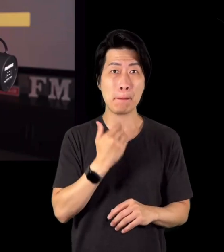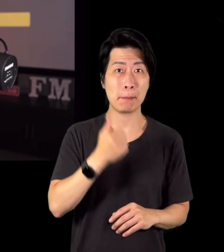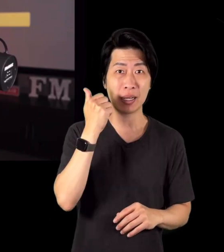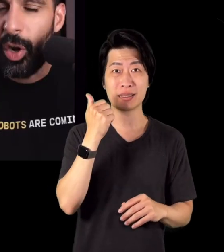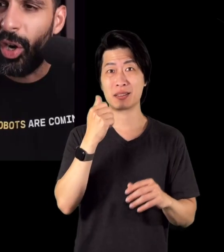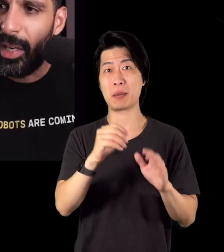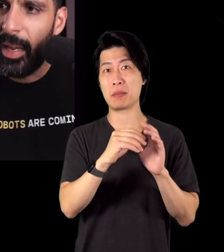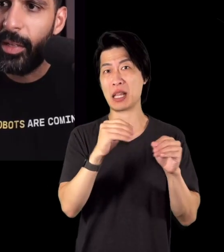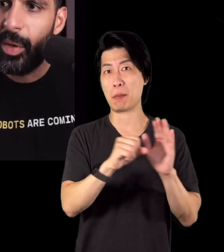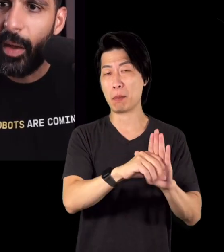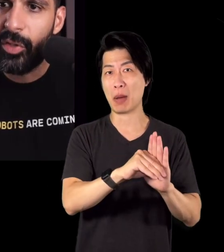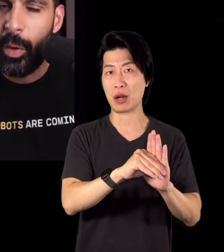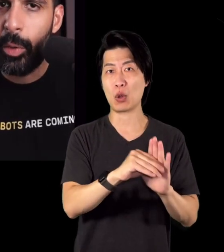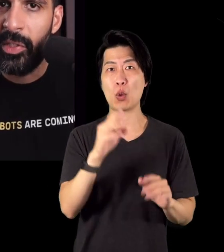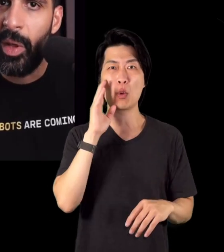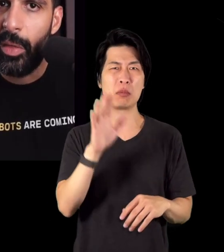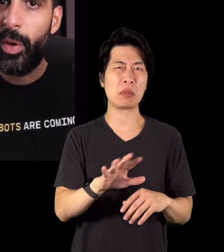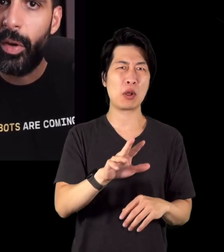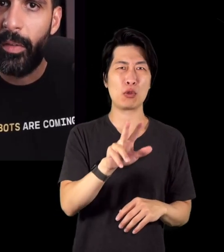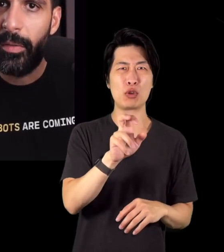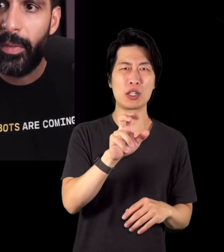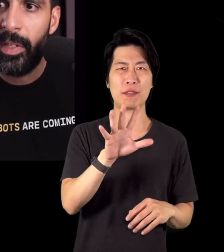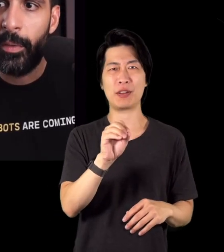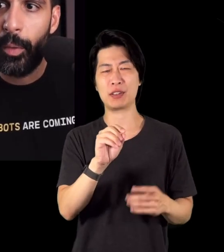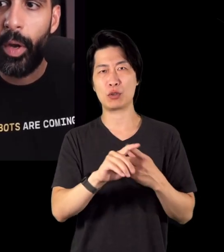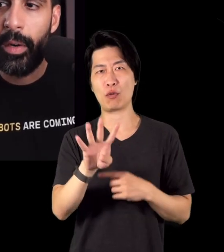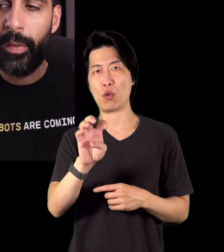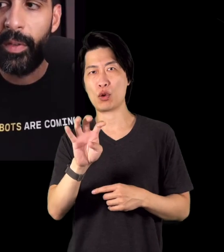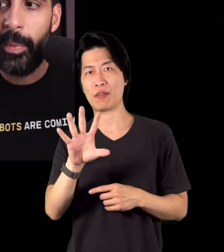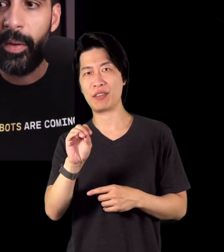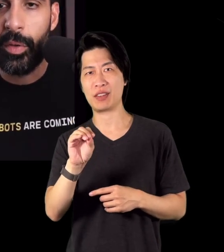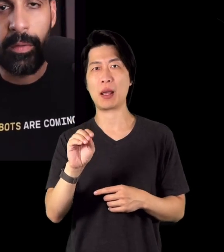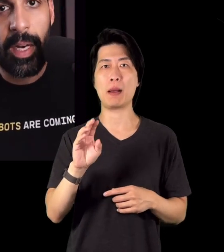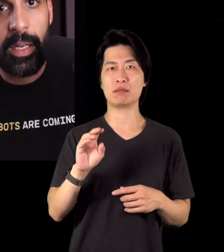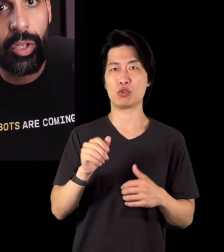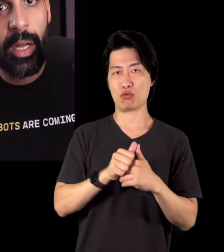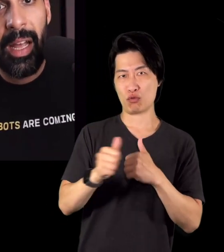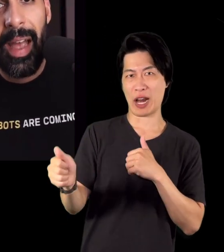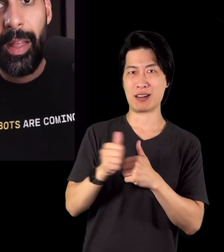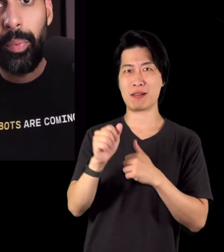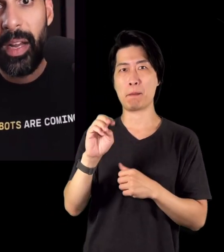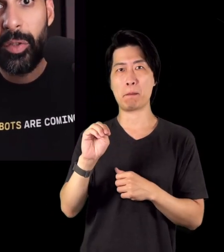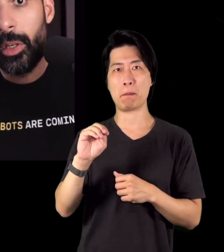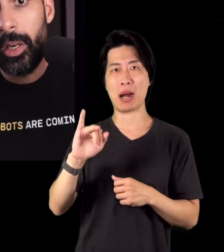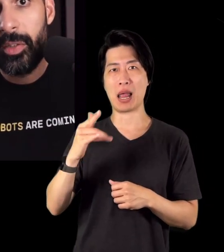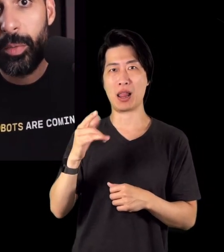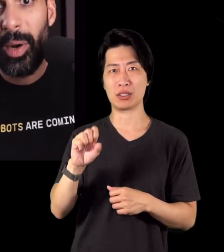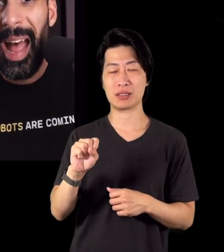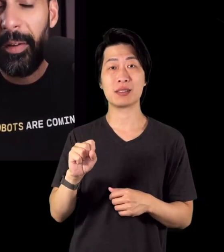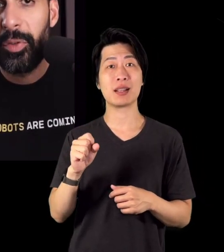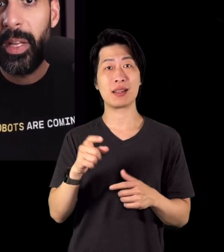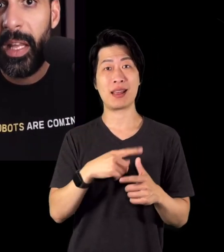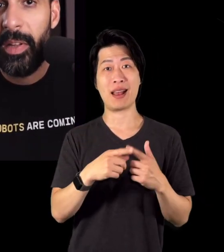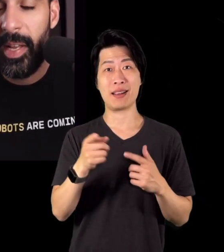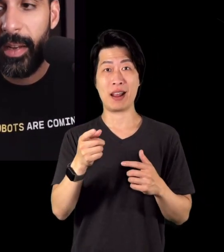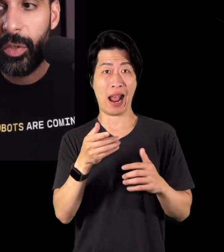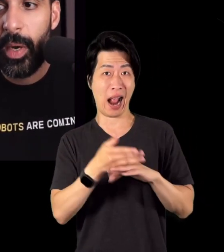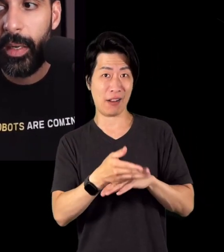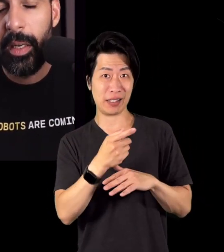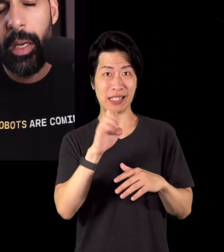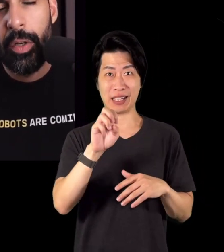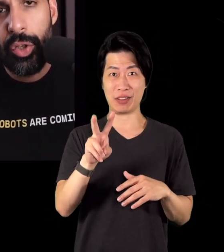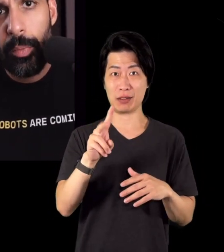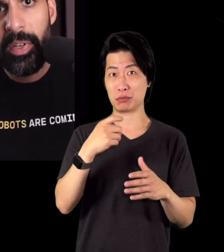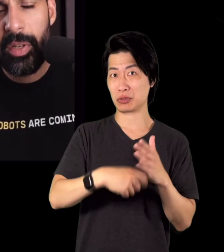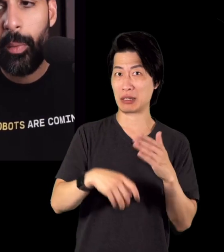best-selling models, are likely to have somewhere between 350 and 450 miles of range, and the price to the customer after the EV tax